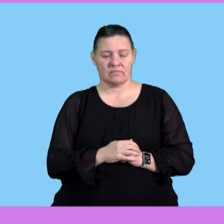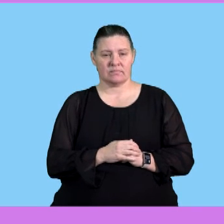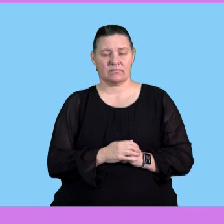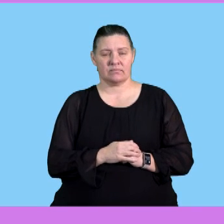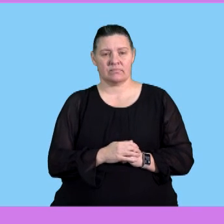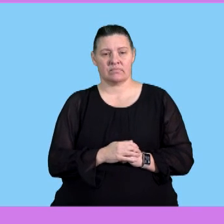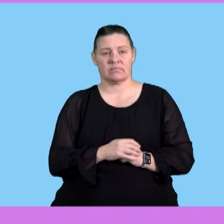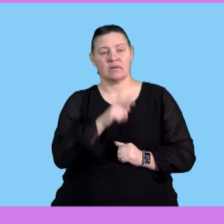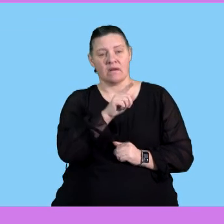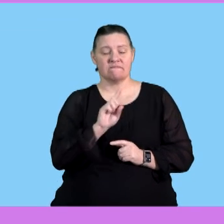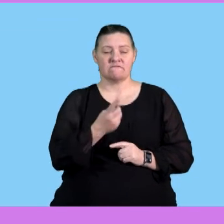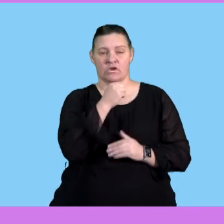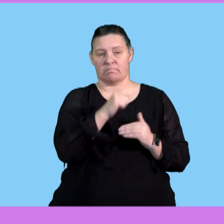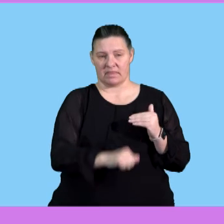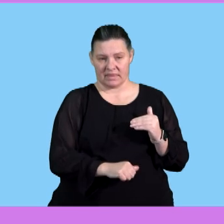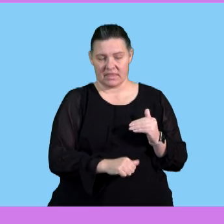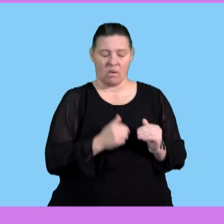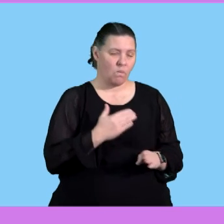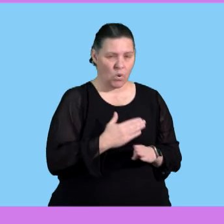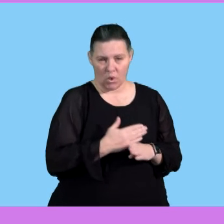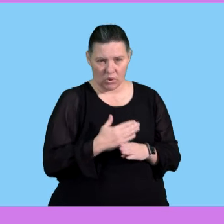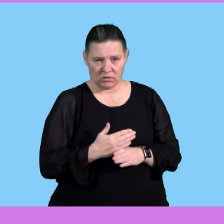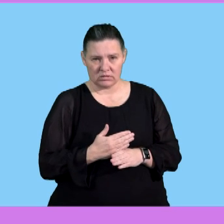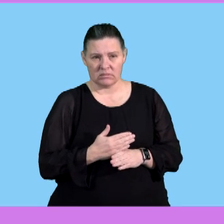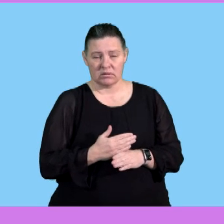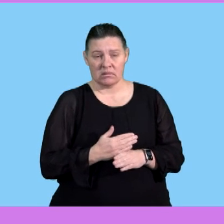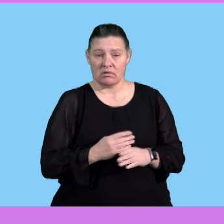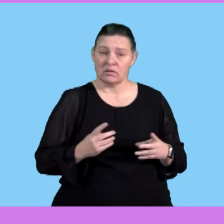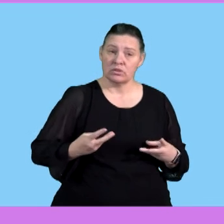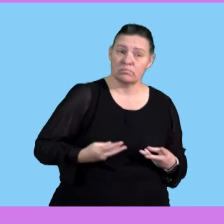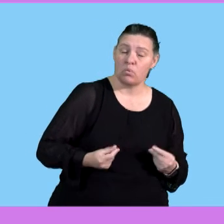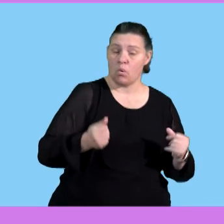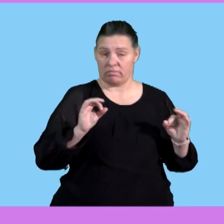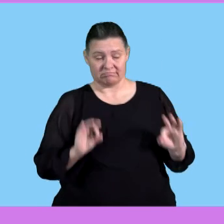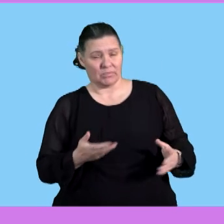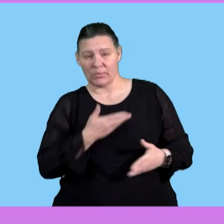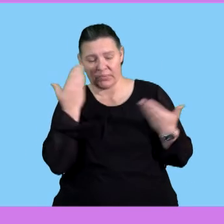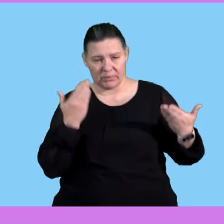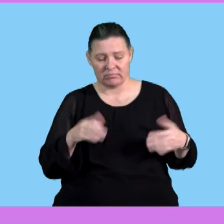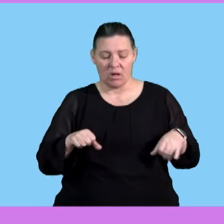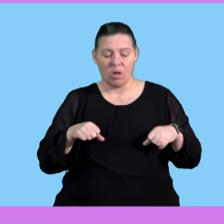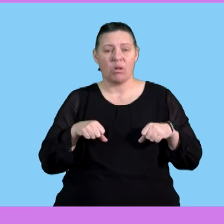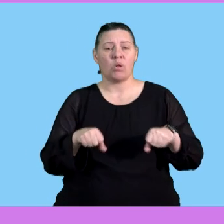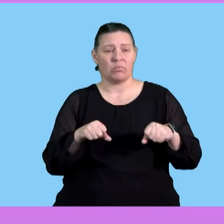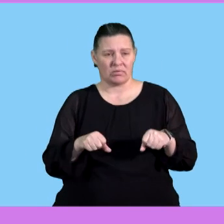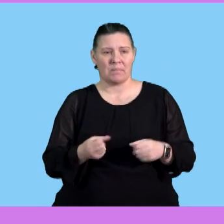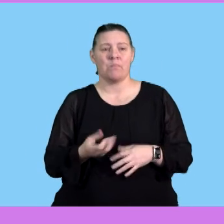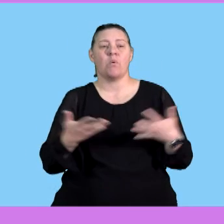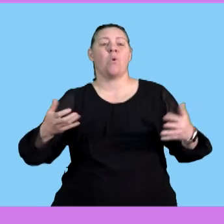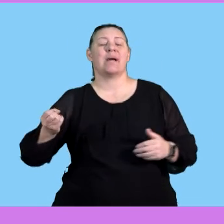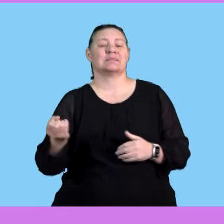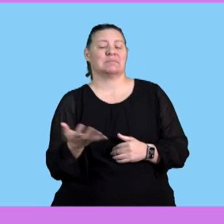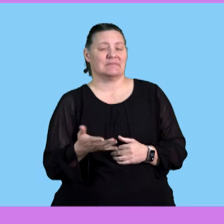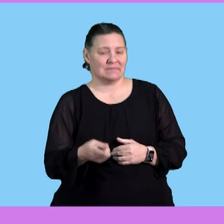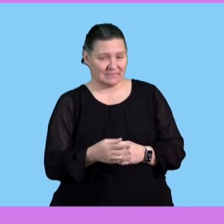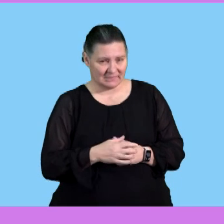So Johannes' first month of the operation did not go smoothly. The lawnmower cost